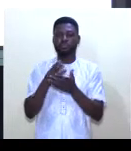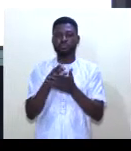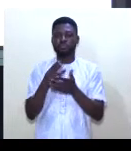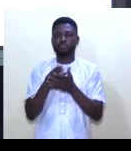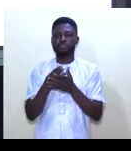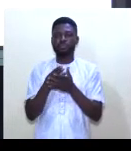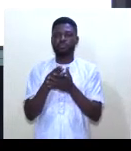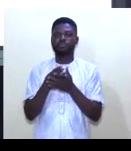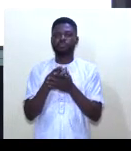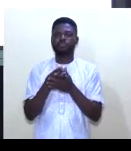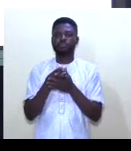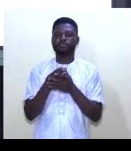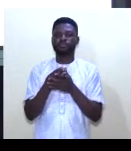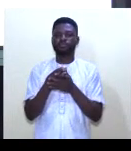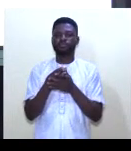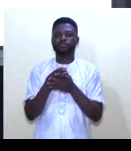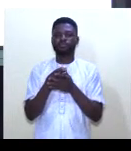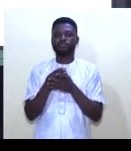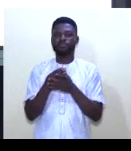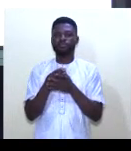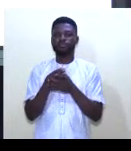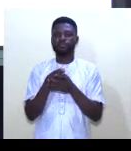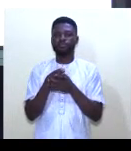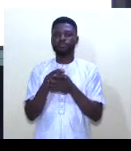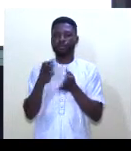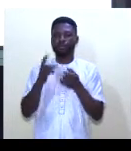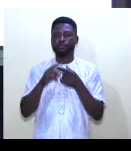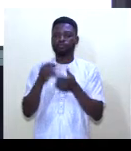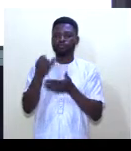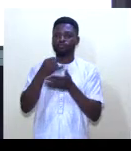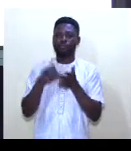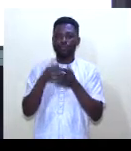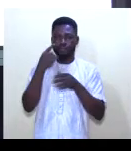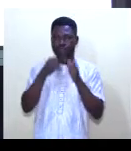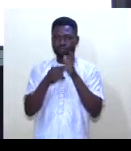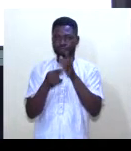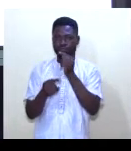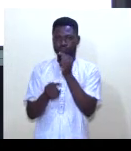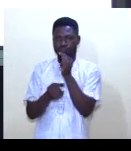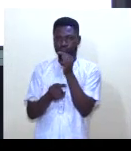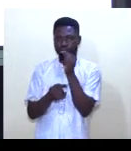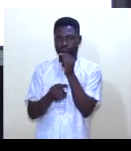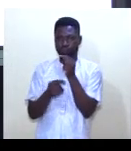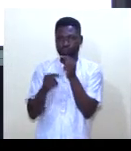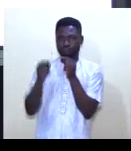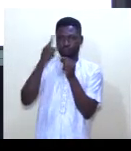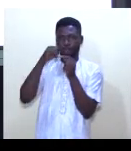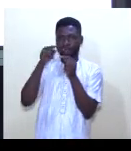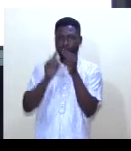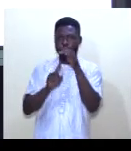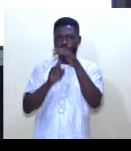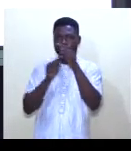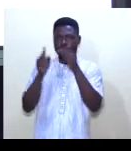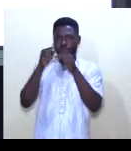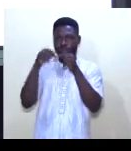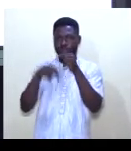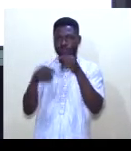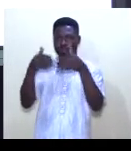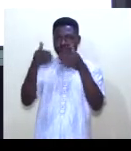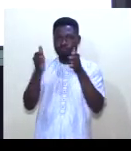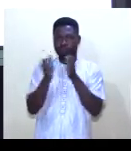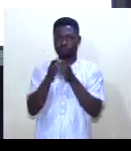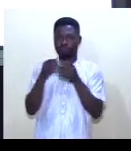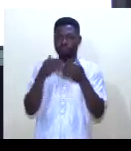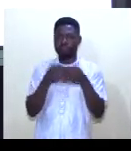straight sides? Well, I'll take the liberty of drawing it for you. Circular top, circular bottom,